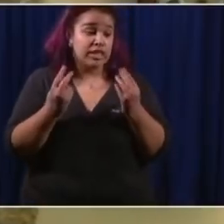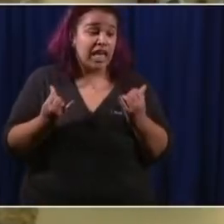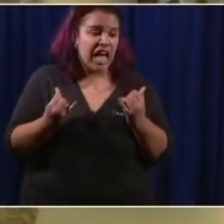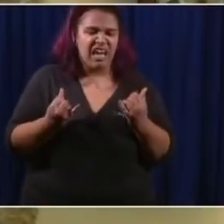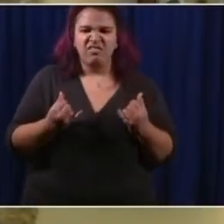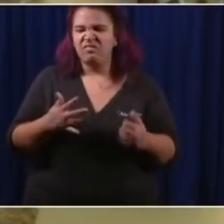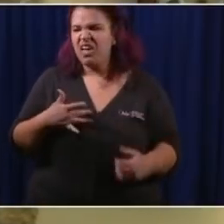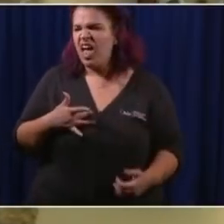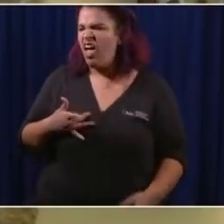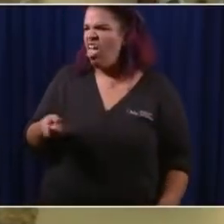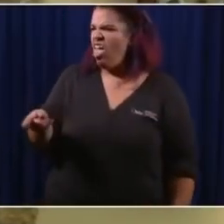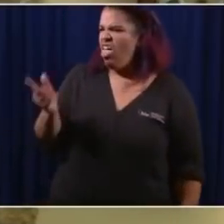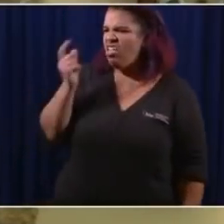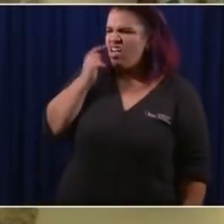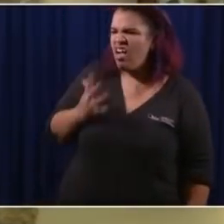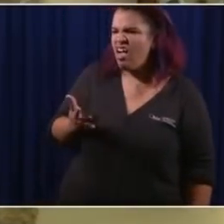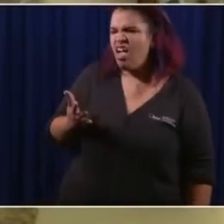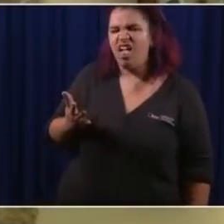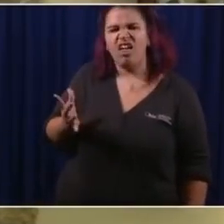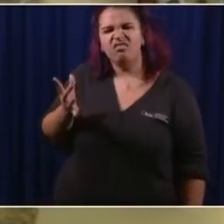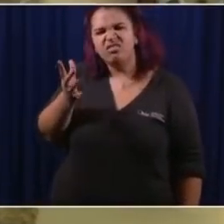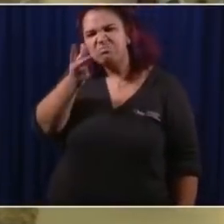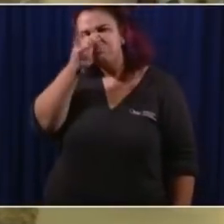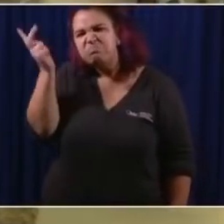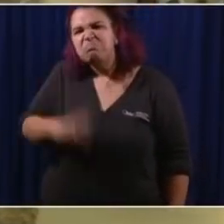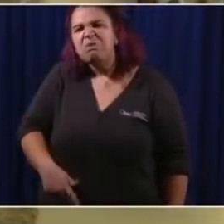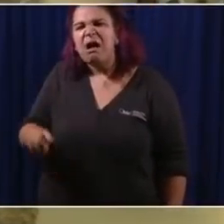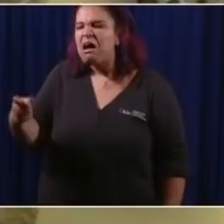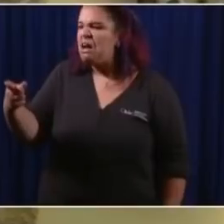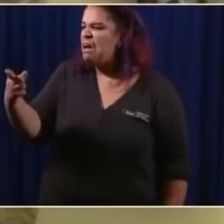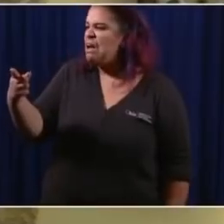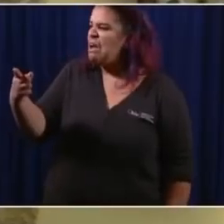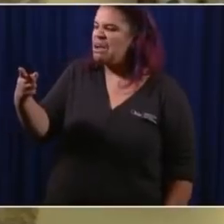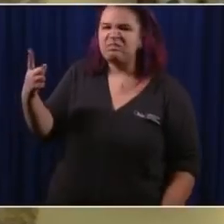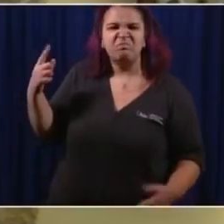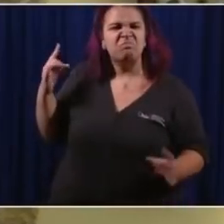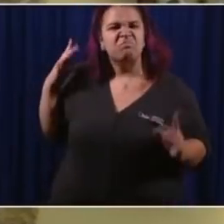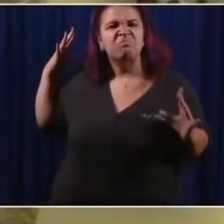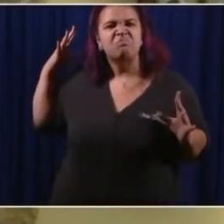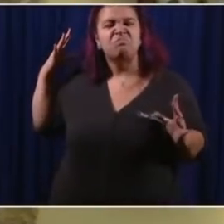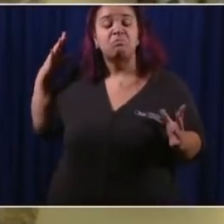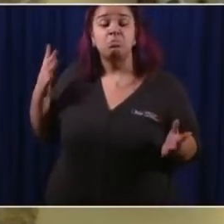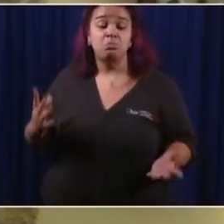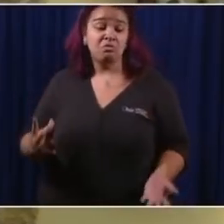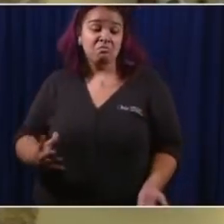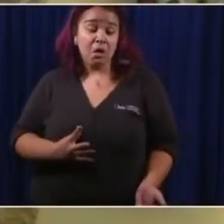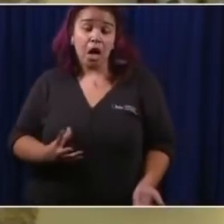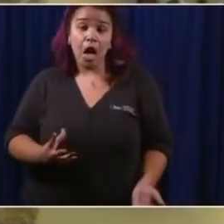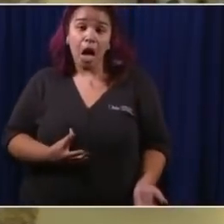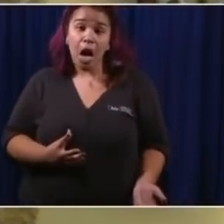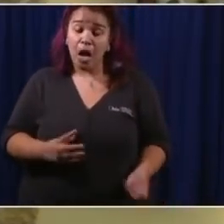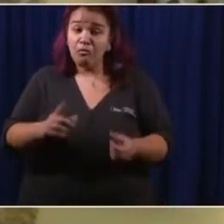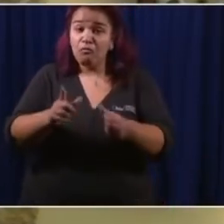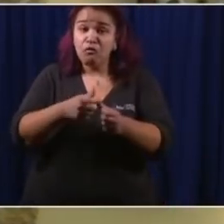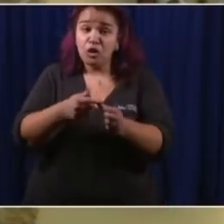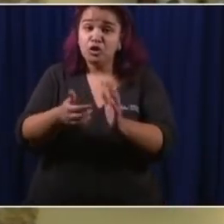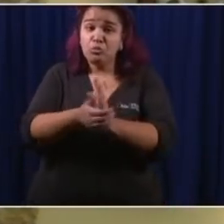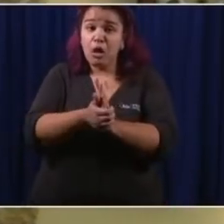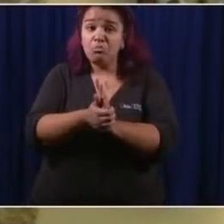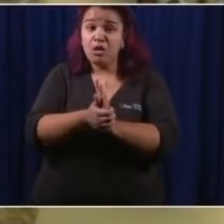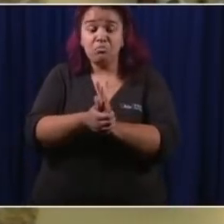that. We have a strong First Amendment. Members of the state legislature who want to spend their time